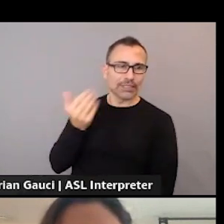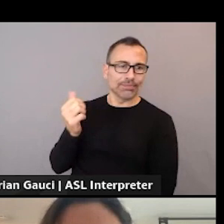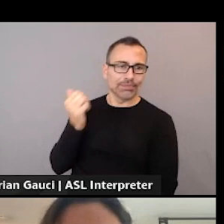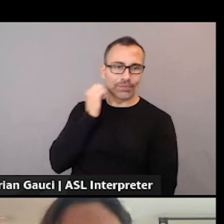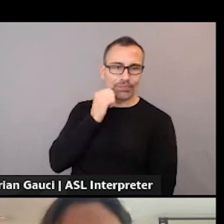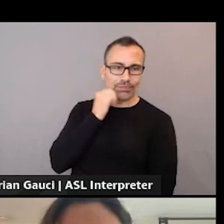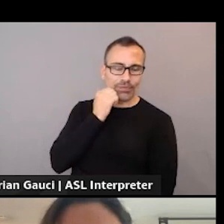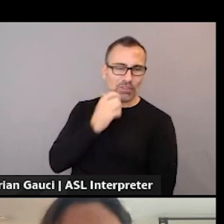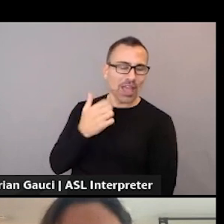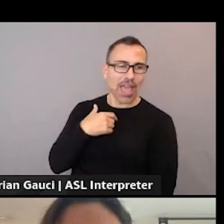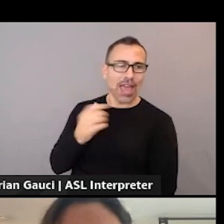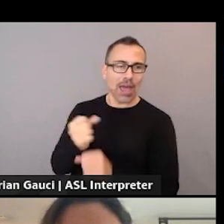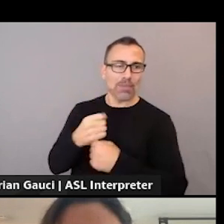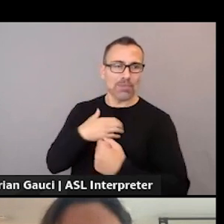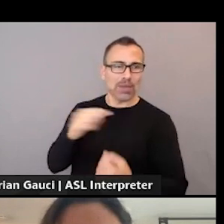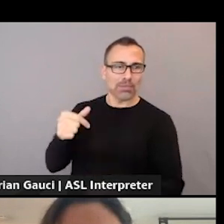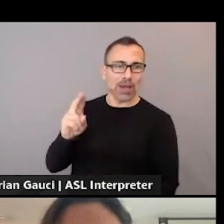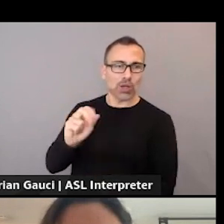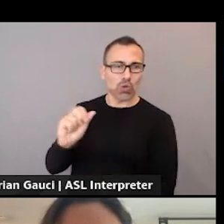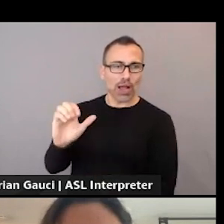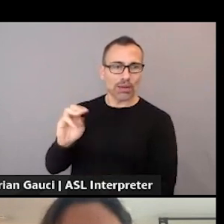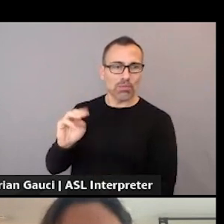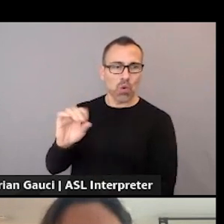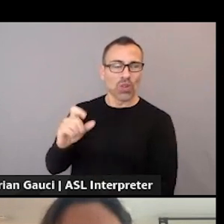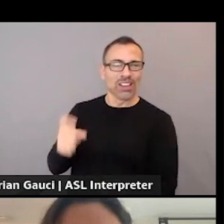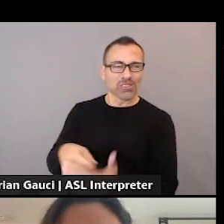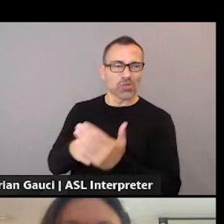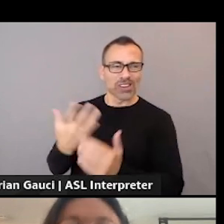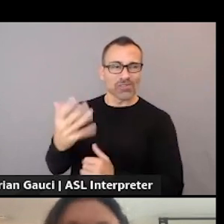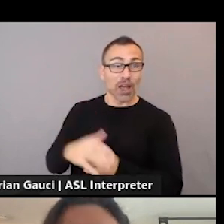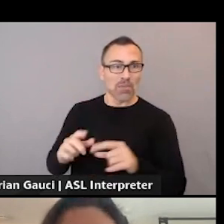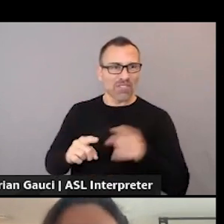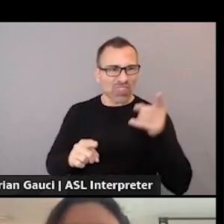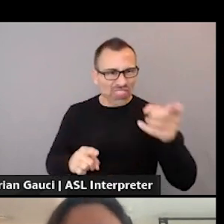5. With that, I'd only need like 1. Like,